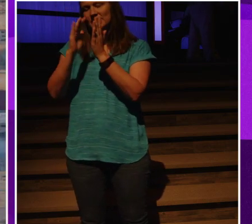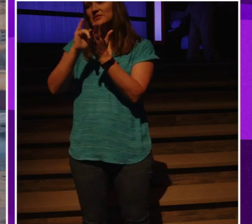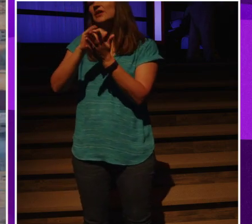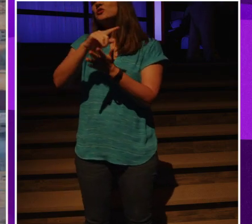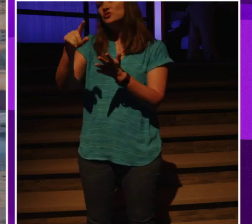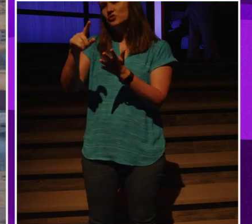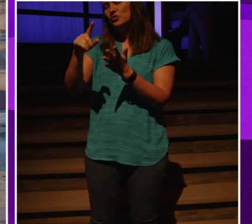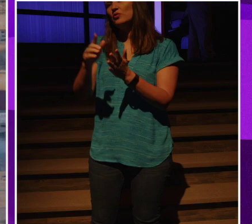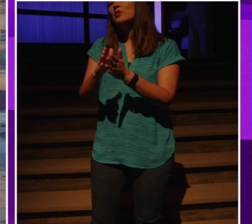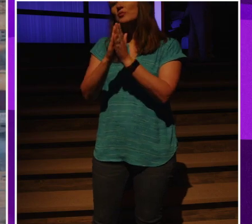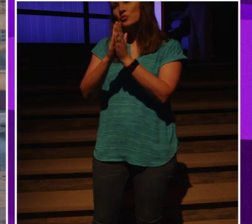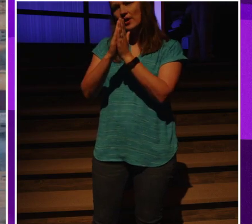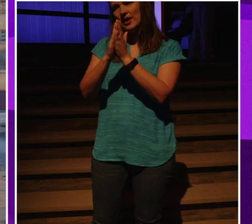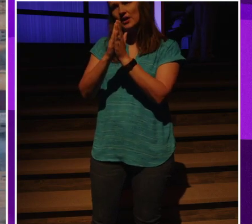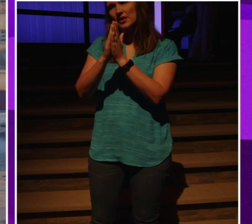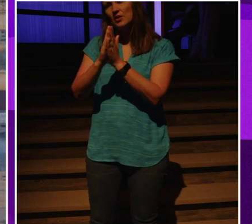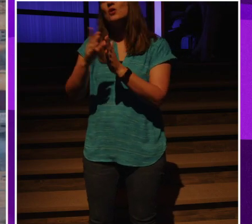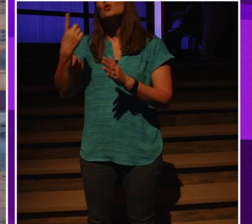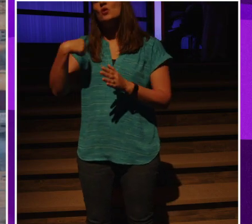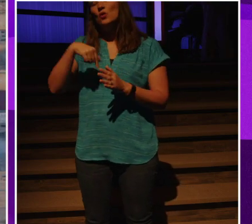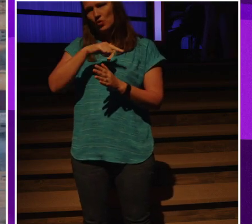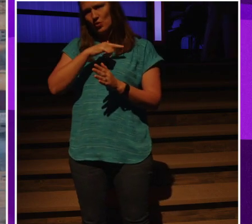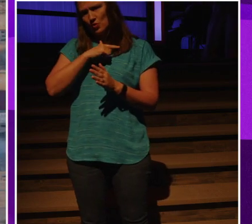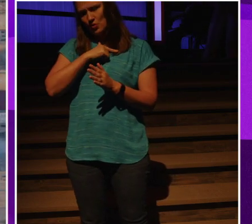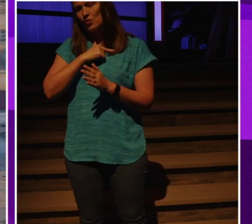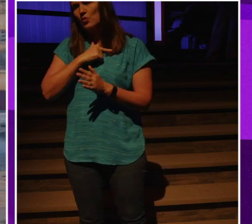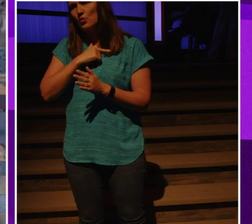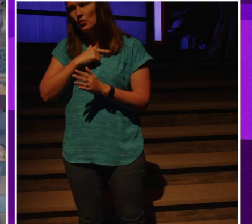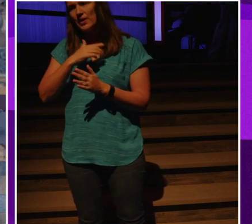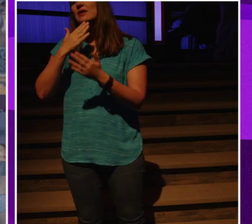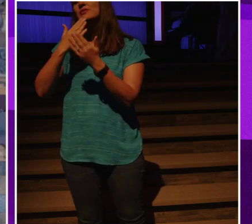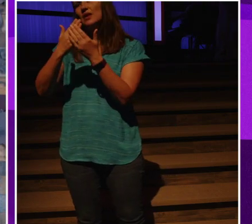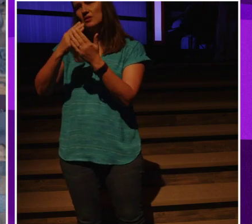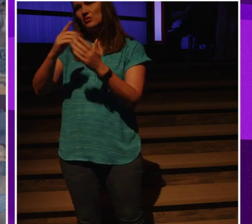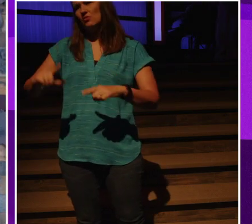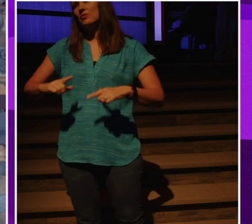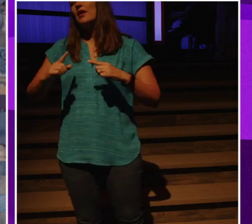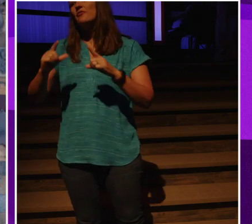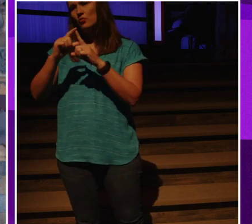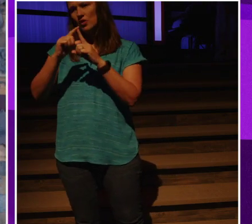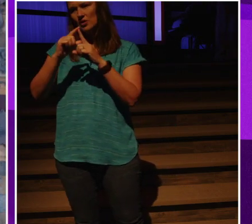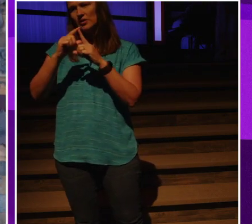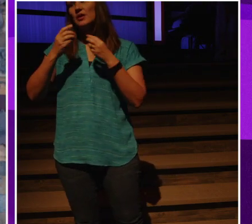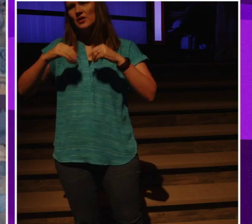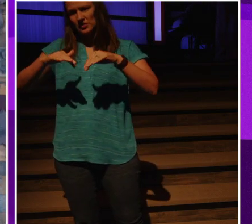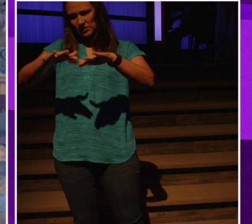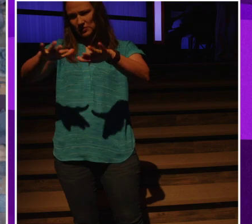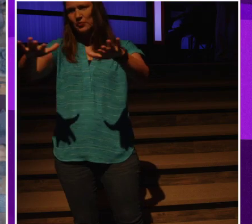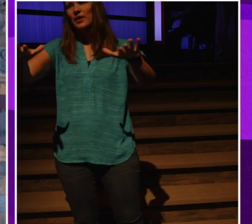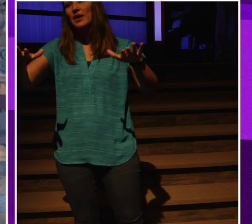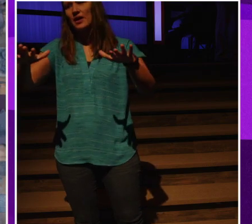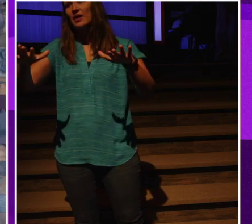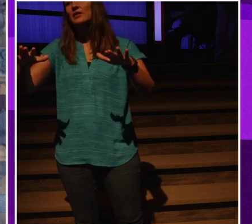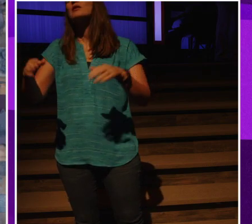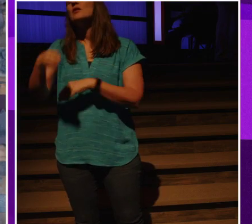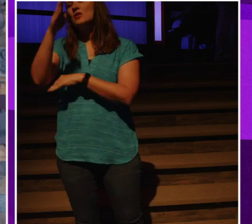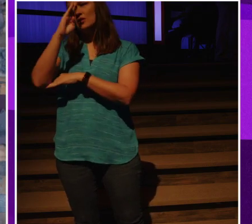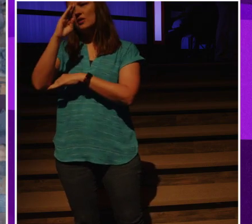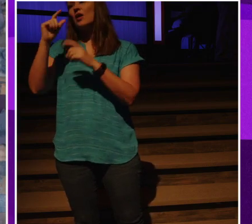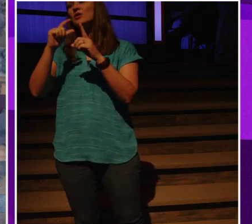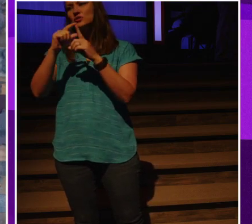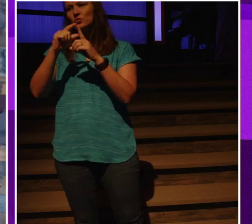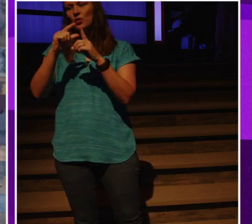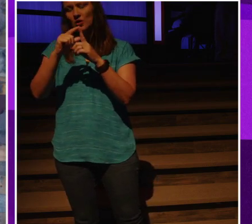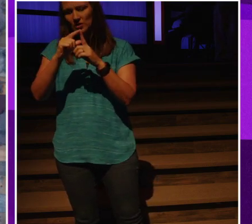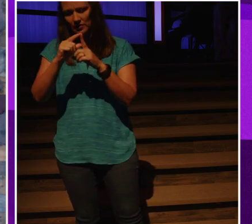and we salute Life Word for their faithfulness to spread the gospel. Pray for our pastors this week as they attend the Arkansas